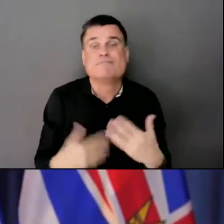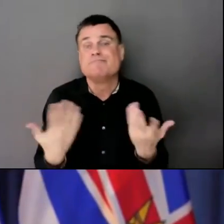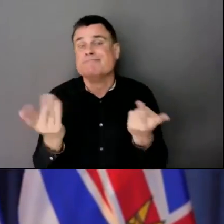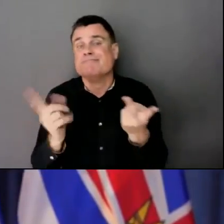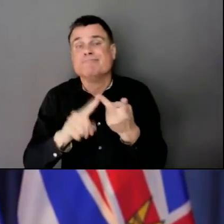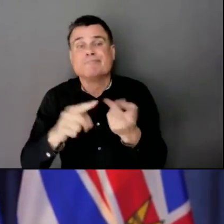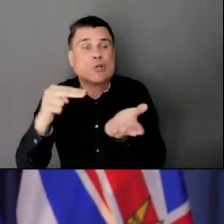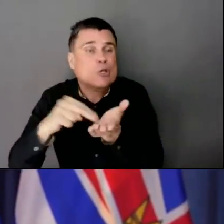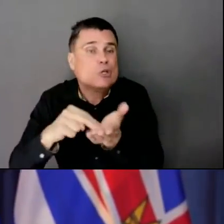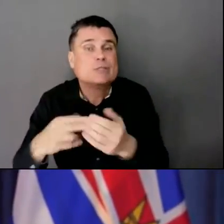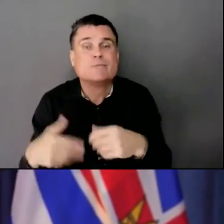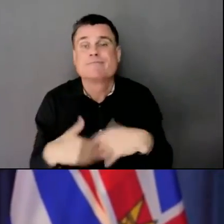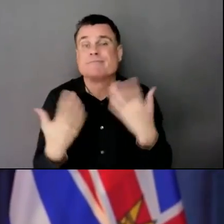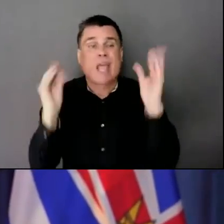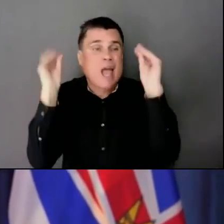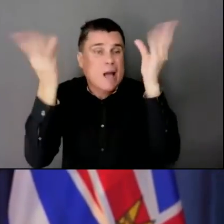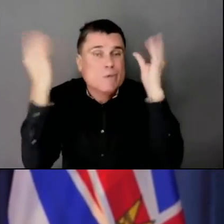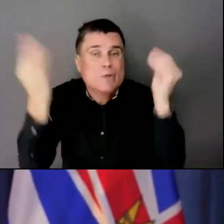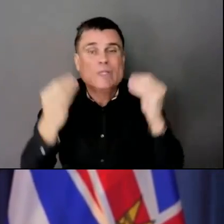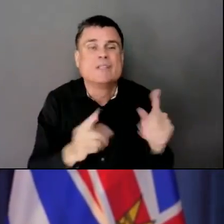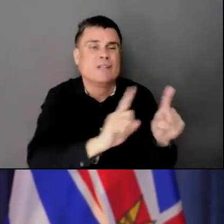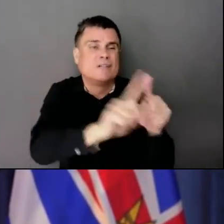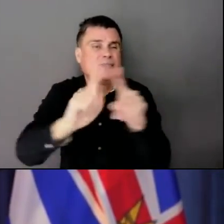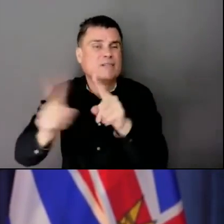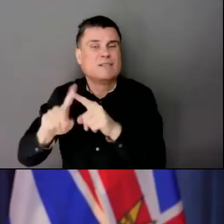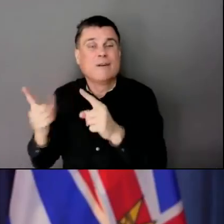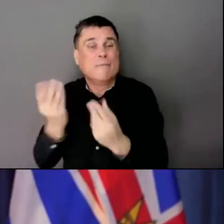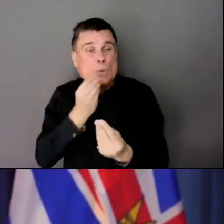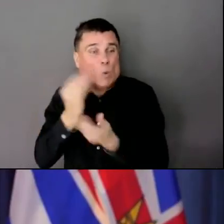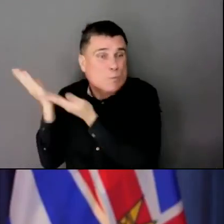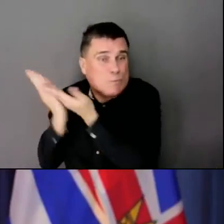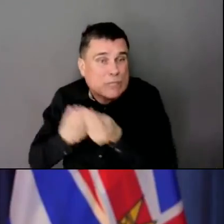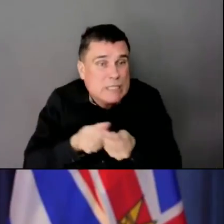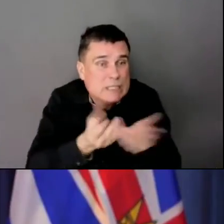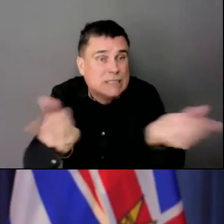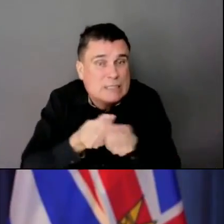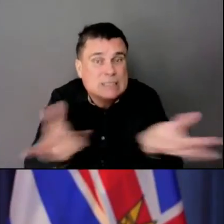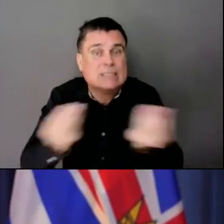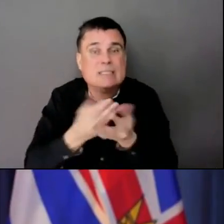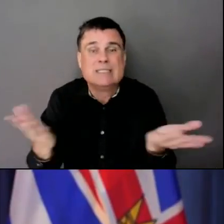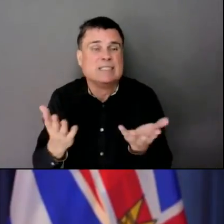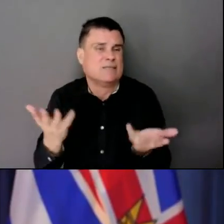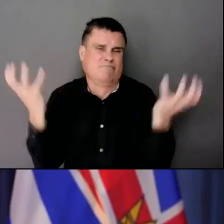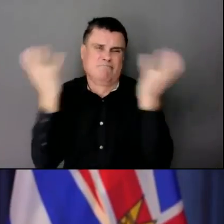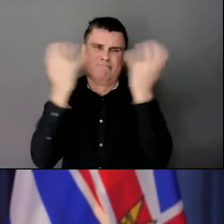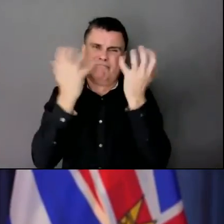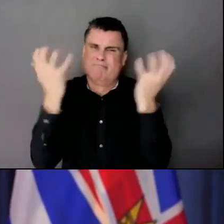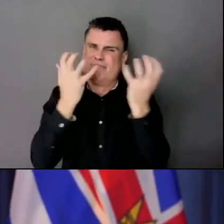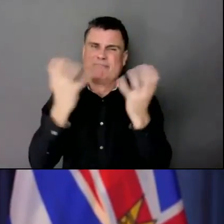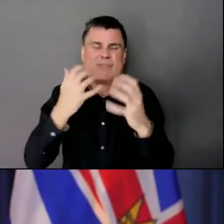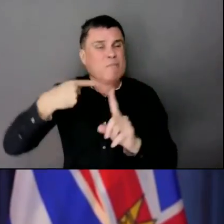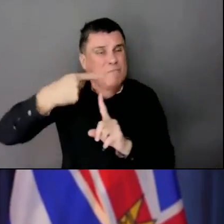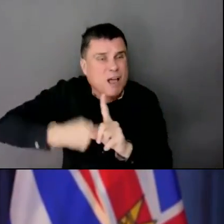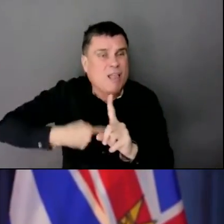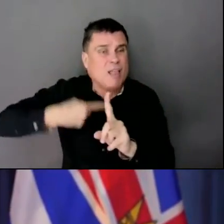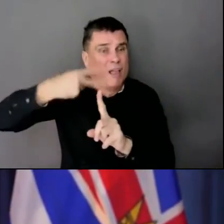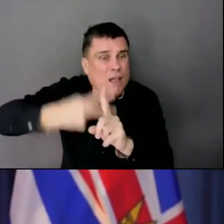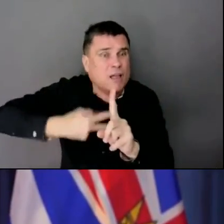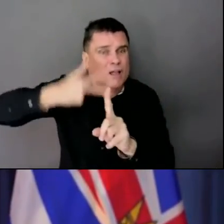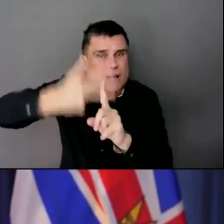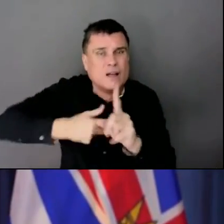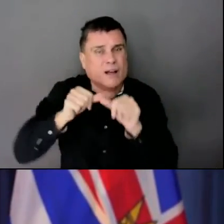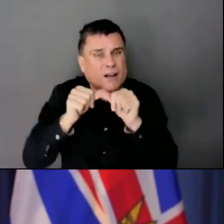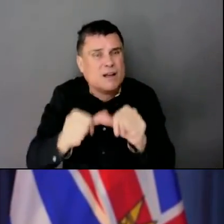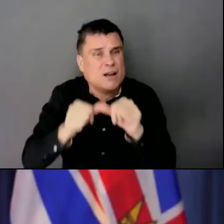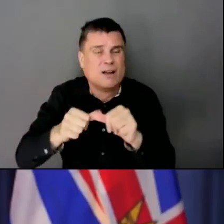people in our communities day after day, week after week, month after month, as we've struggled through COVID-19. Today, I'm